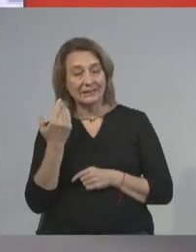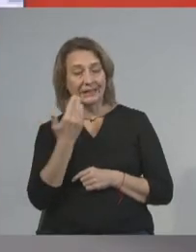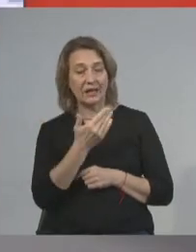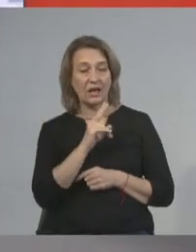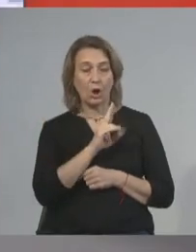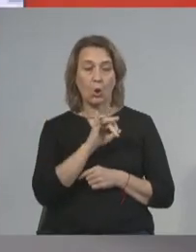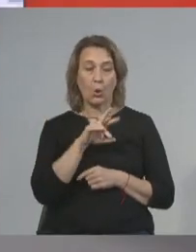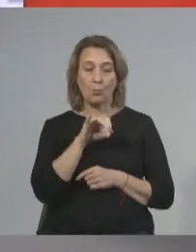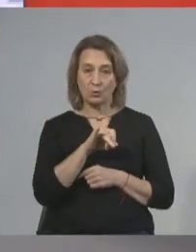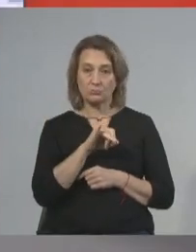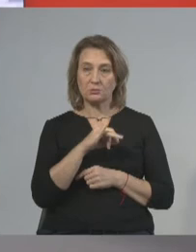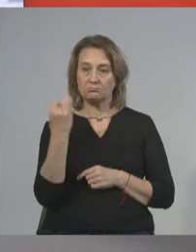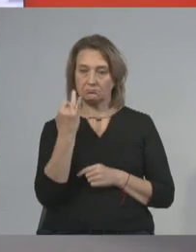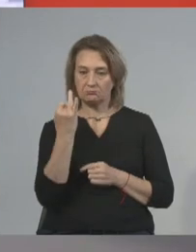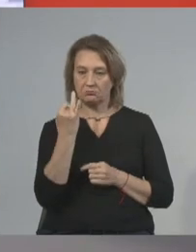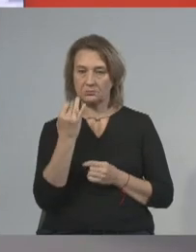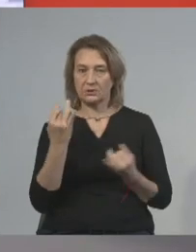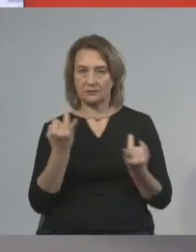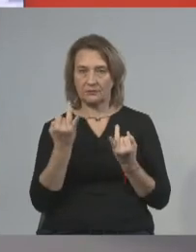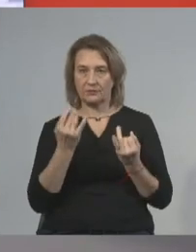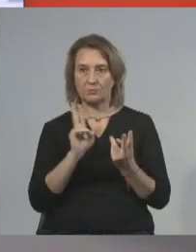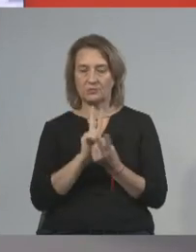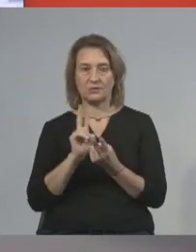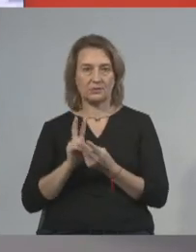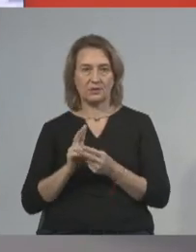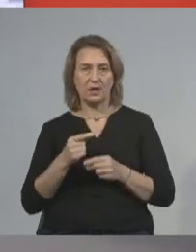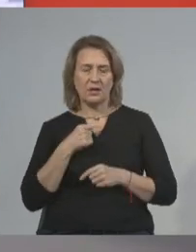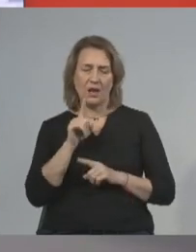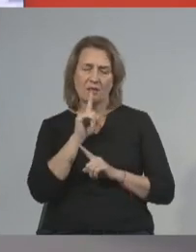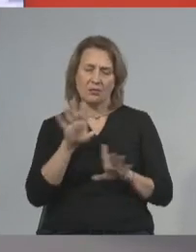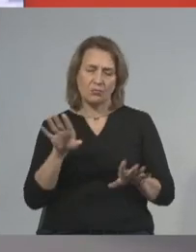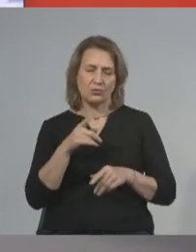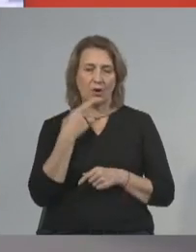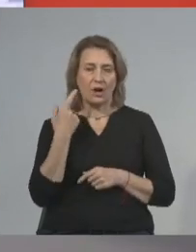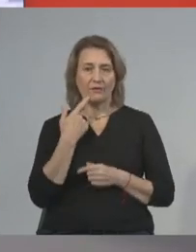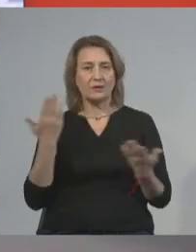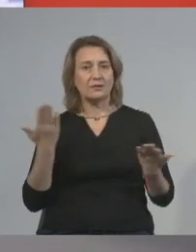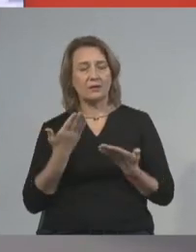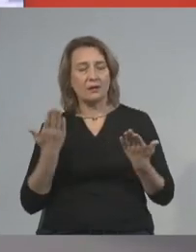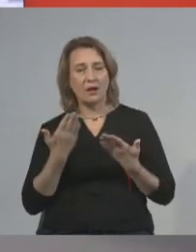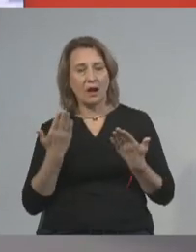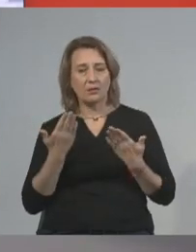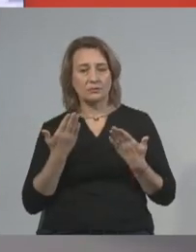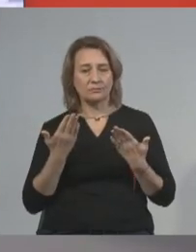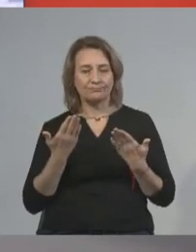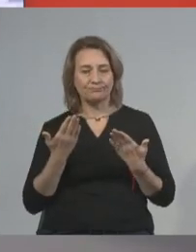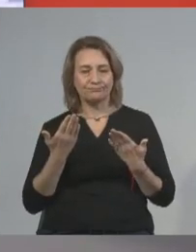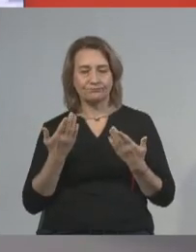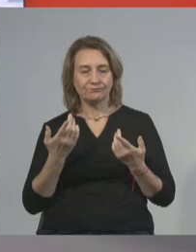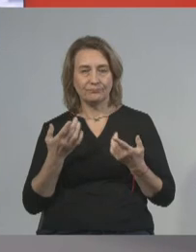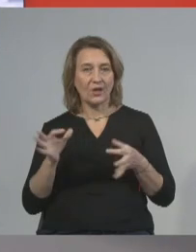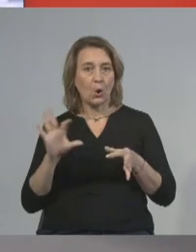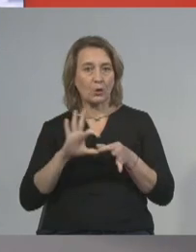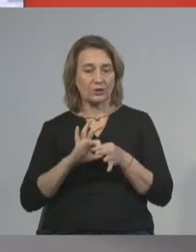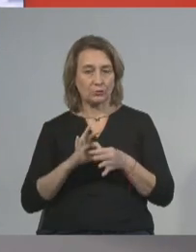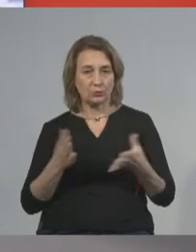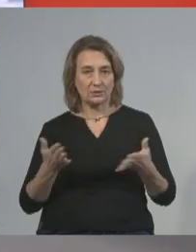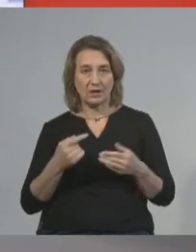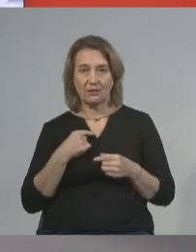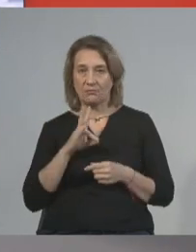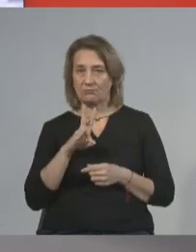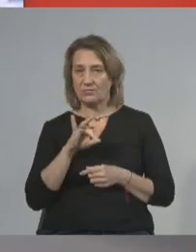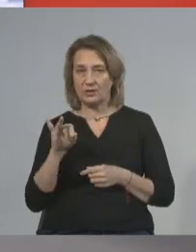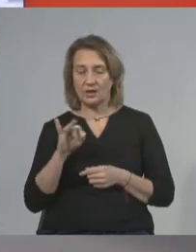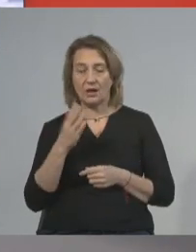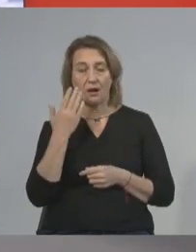case the interest of kolomoisky and russia overlap so it's like some kind of a situational alliance i don't think that